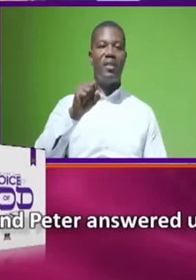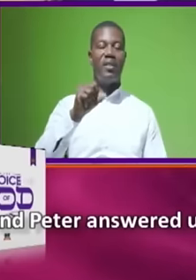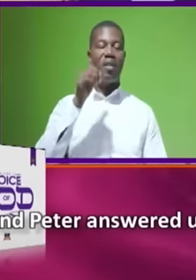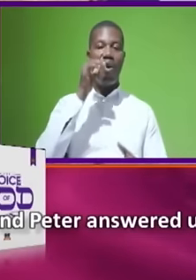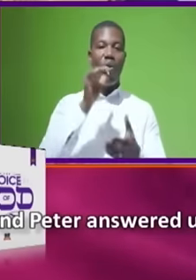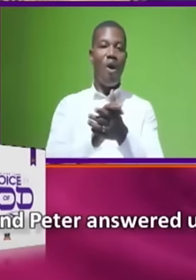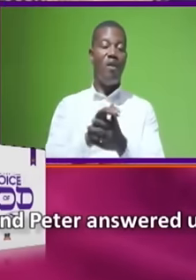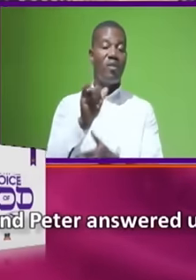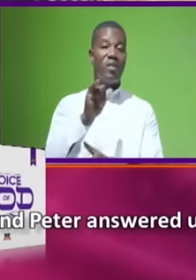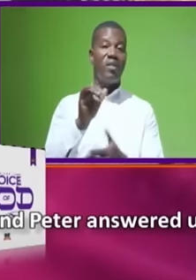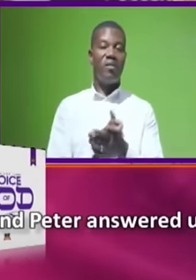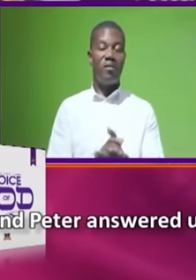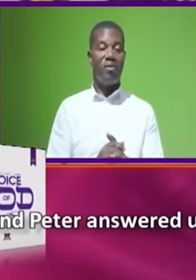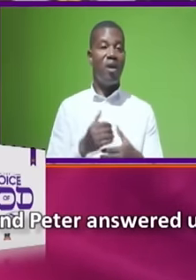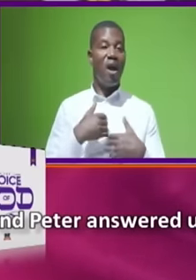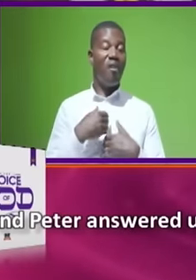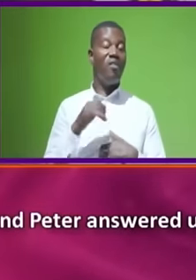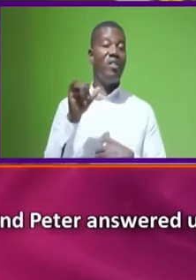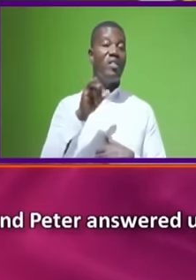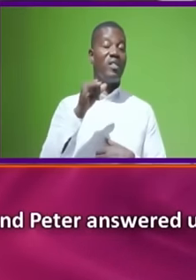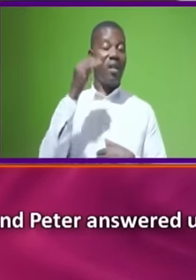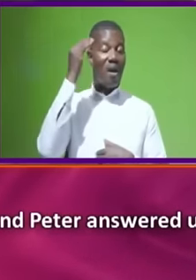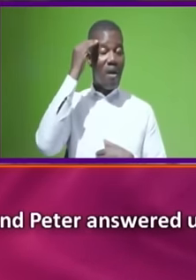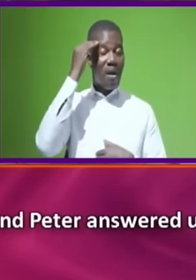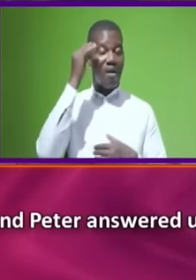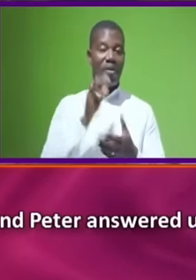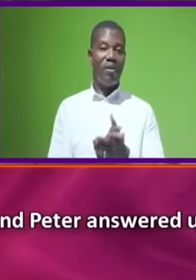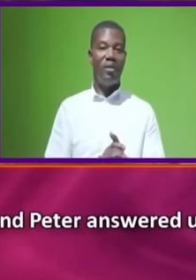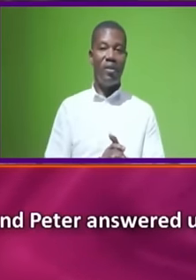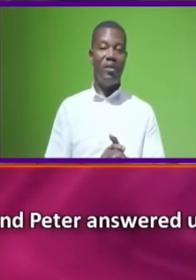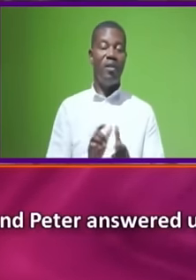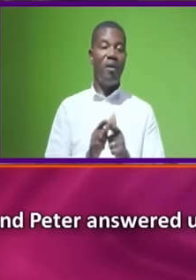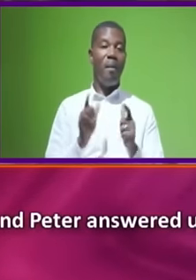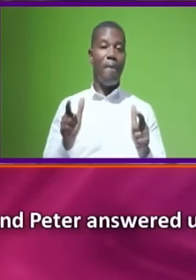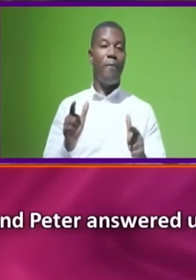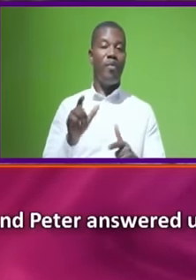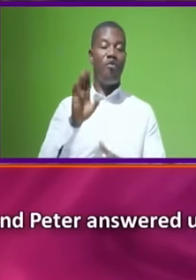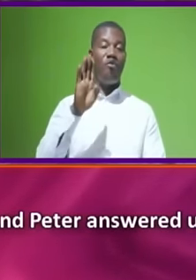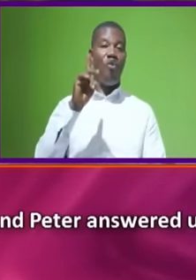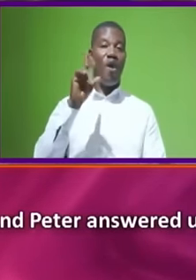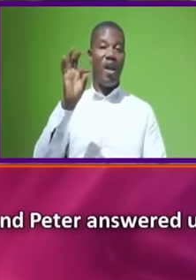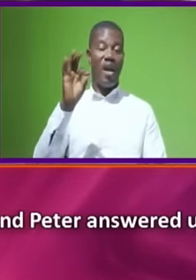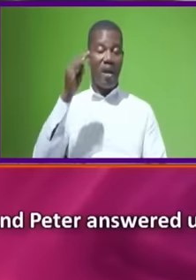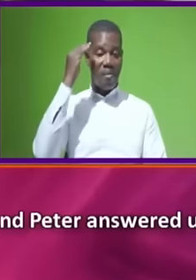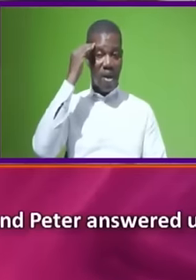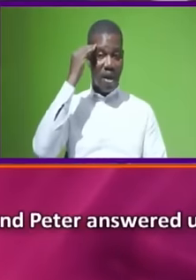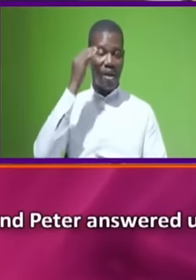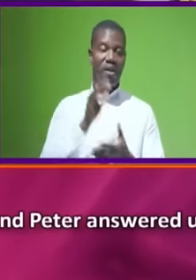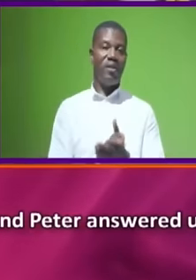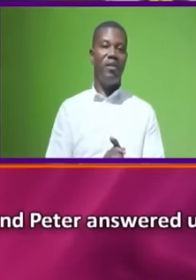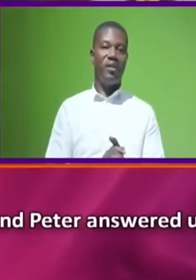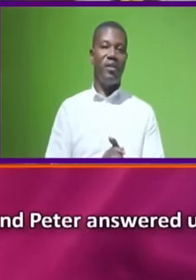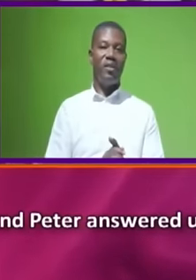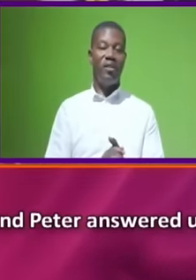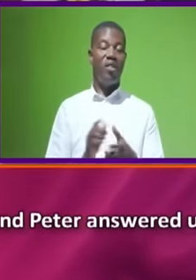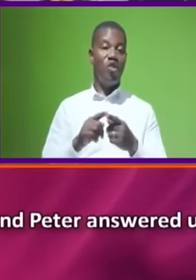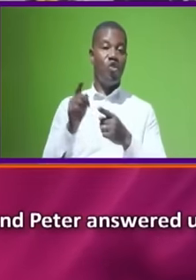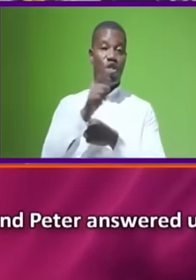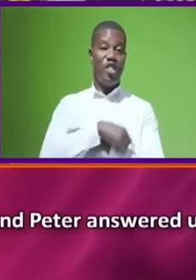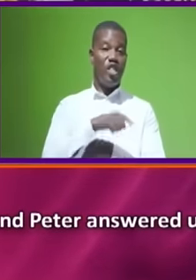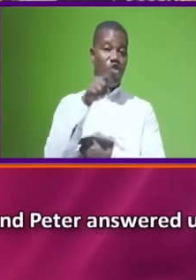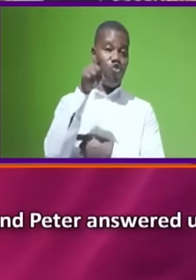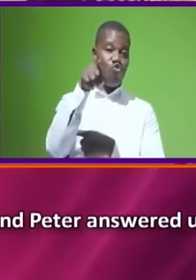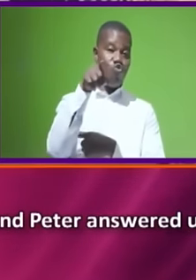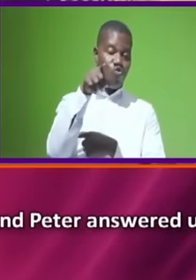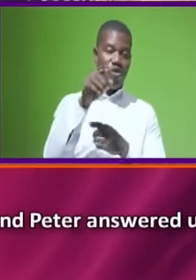Sapphira. Ajunifefe. The same evil man. Ajunifefe. Big mind or high mind. So